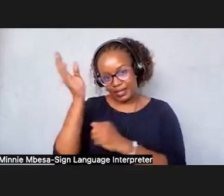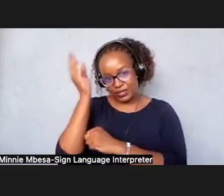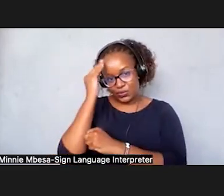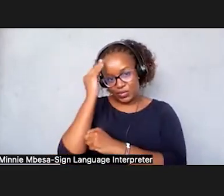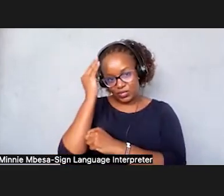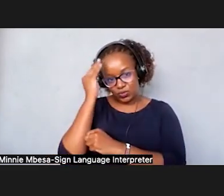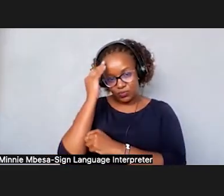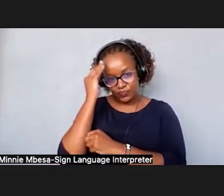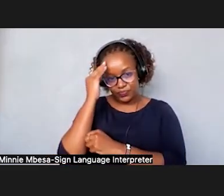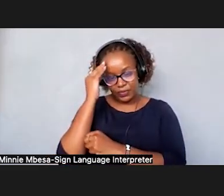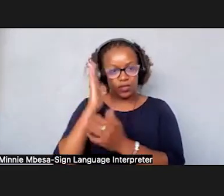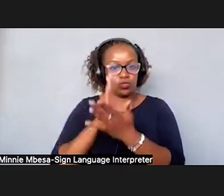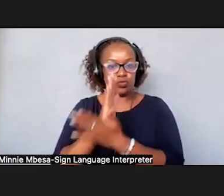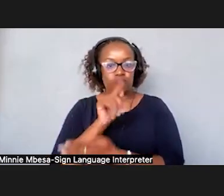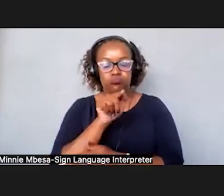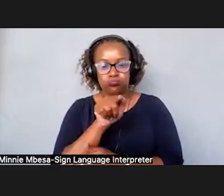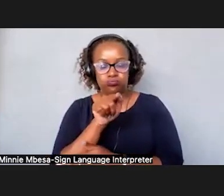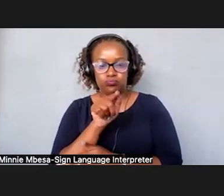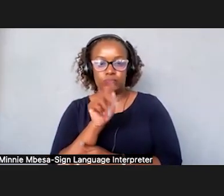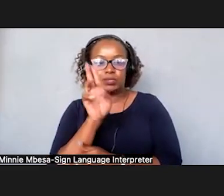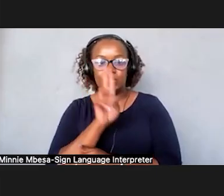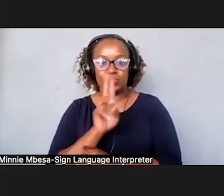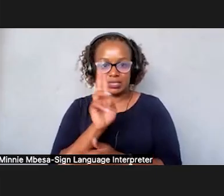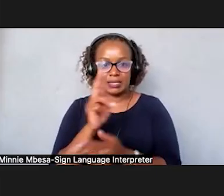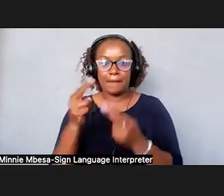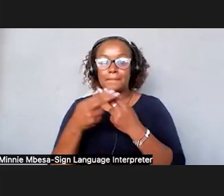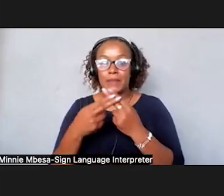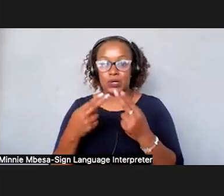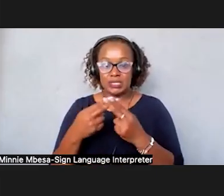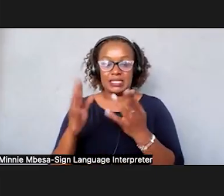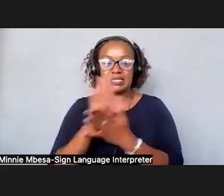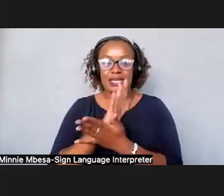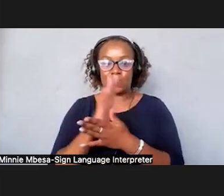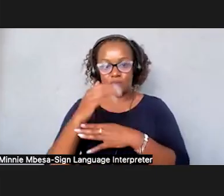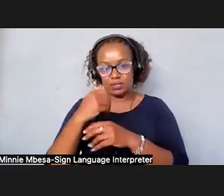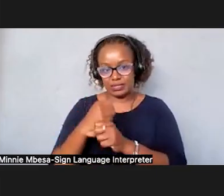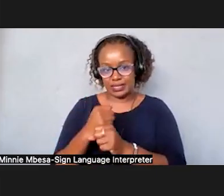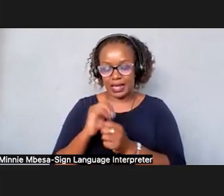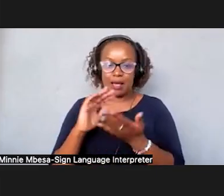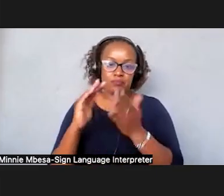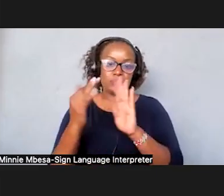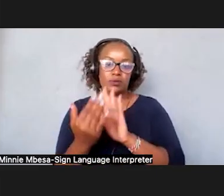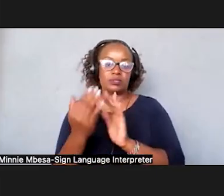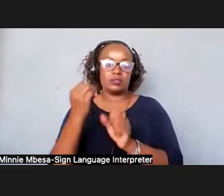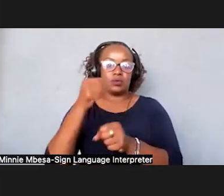we are using a multi-stakeholder approach in our work. Madam Loroji has